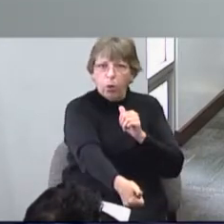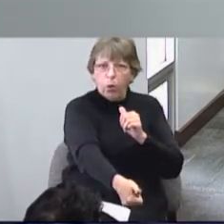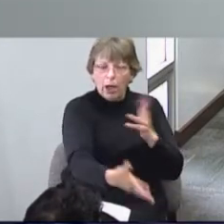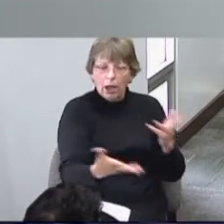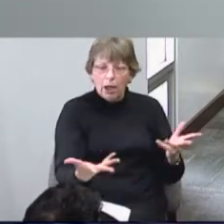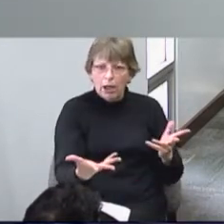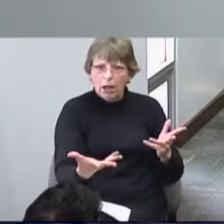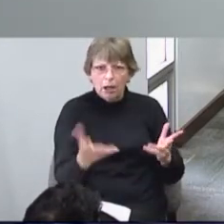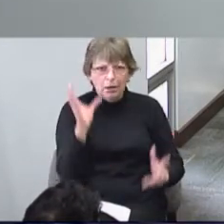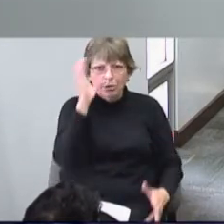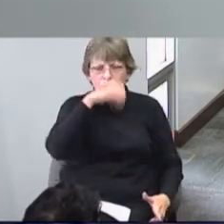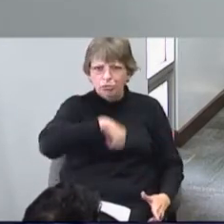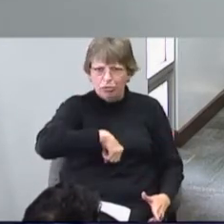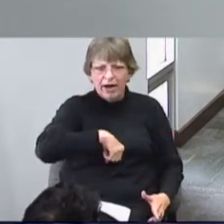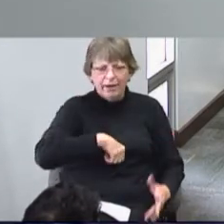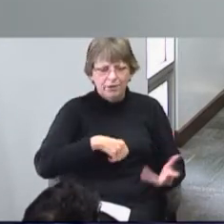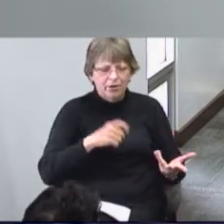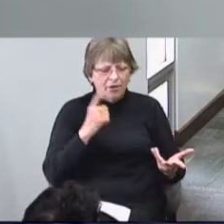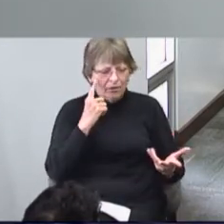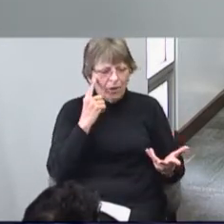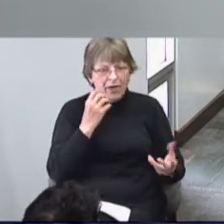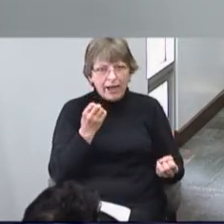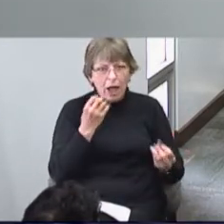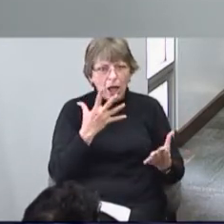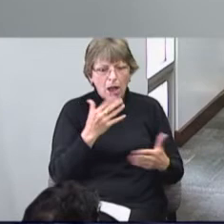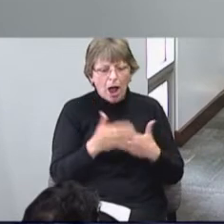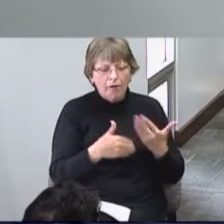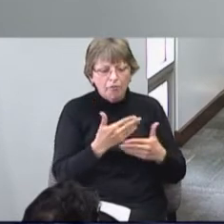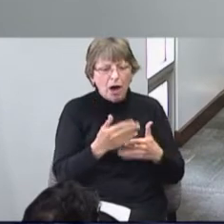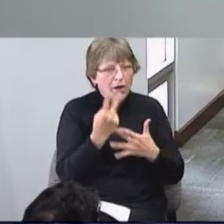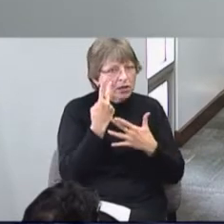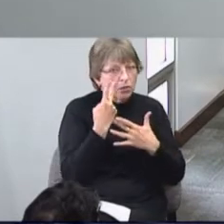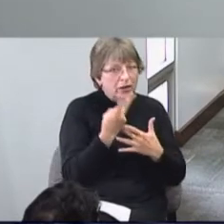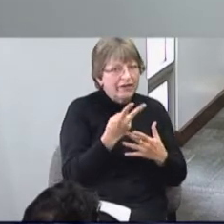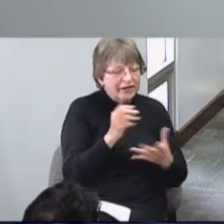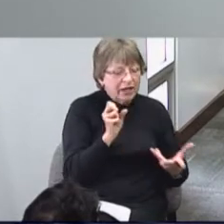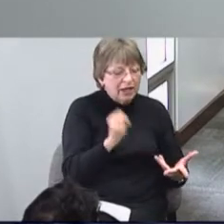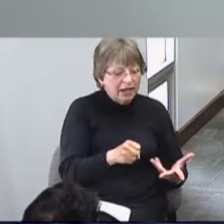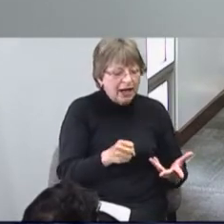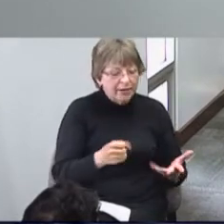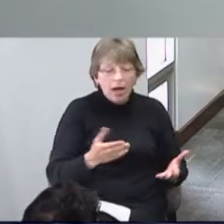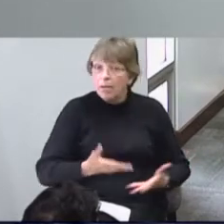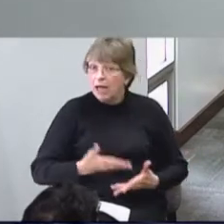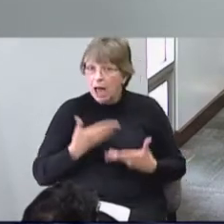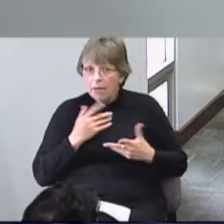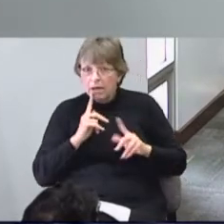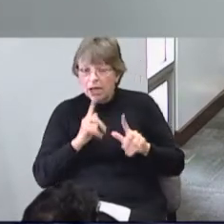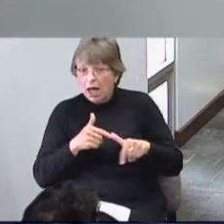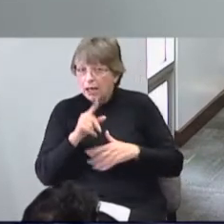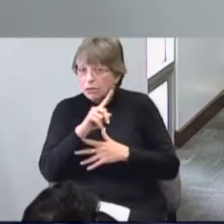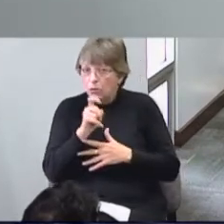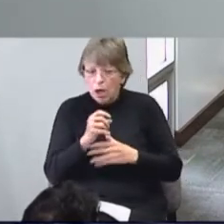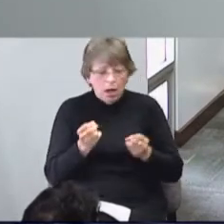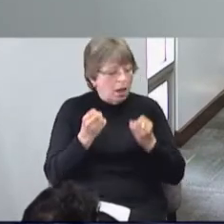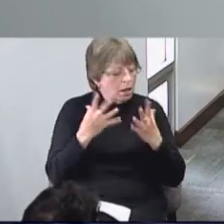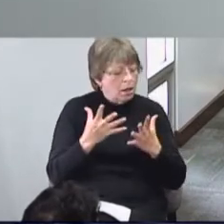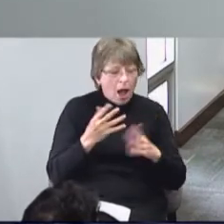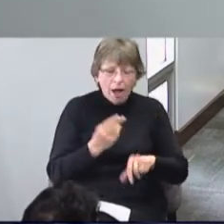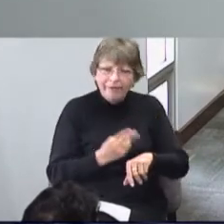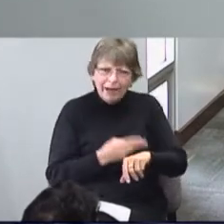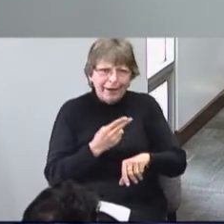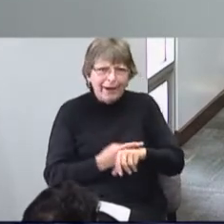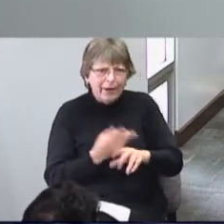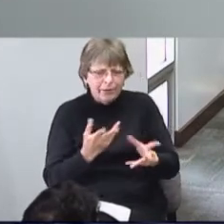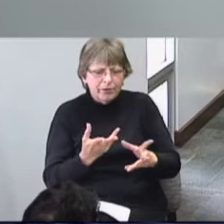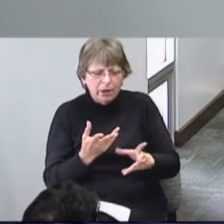but I think a lot of progress has been made. So be happy to answer any questions. There's been, again, a lot of history